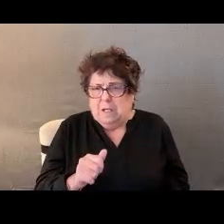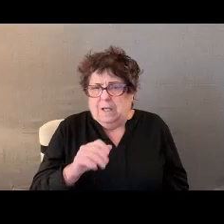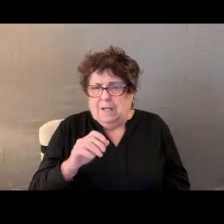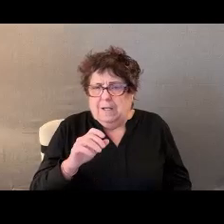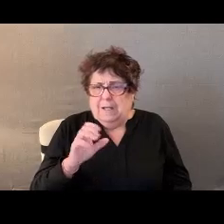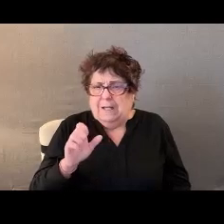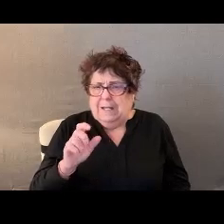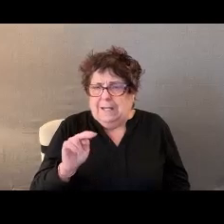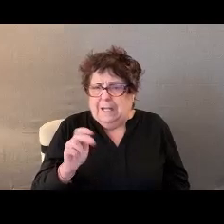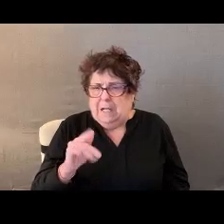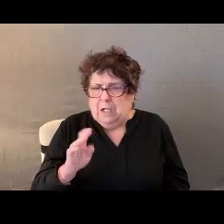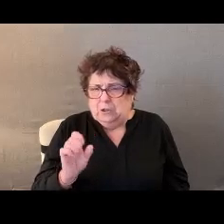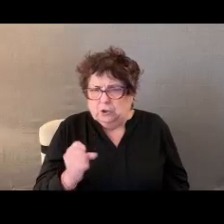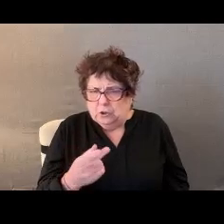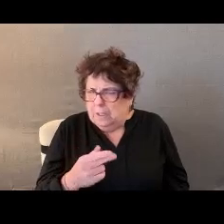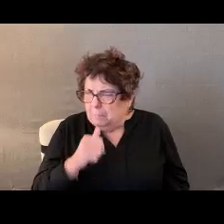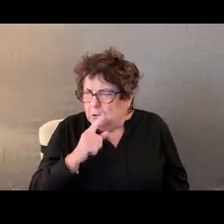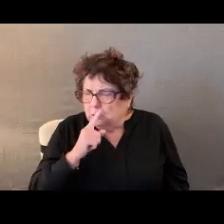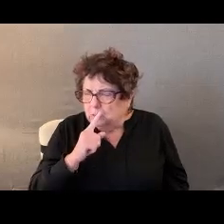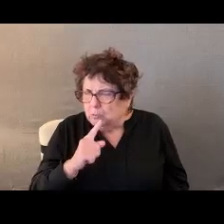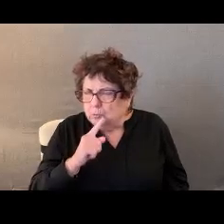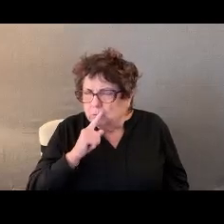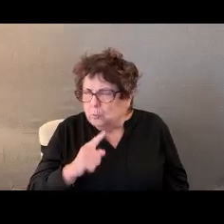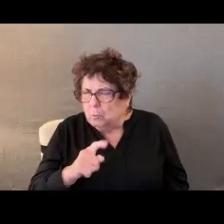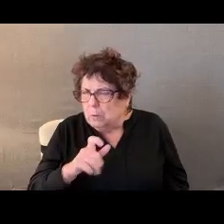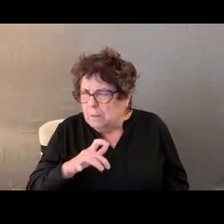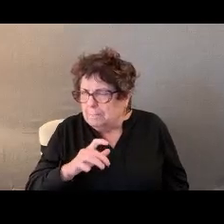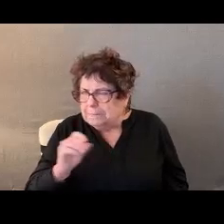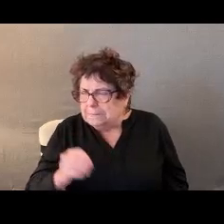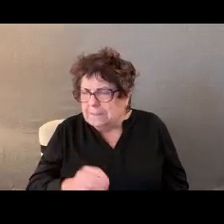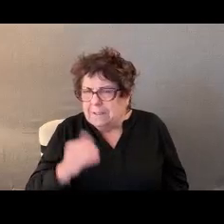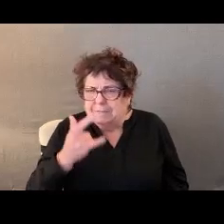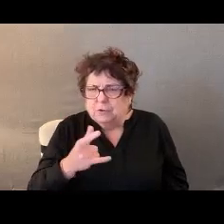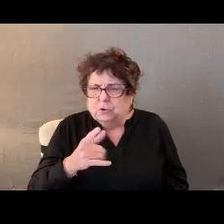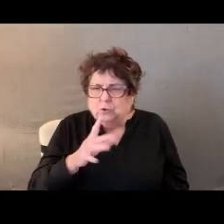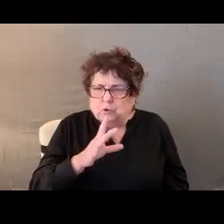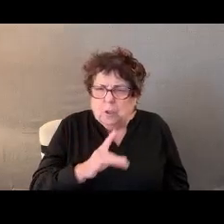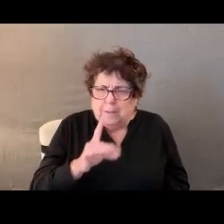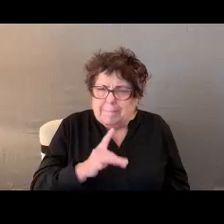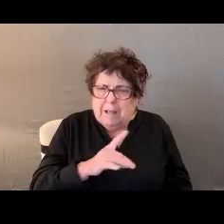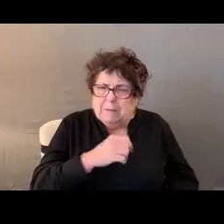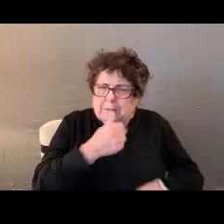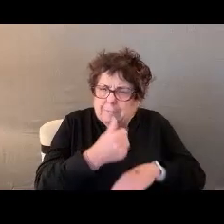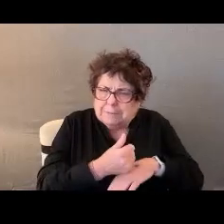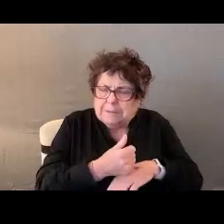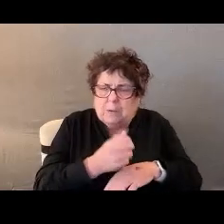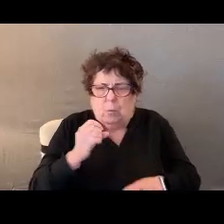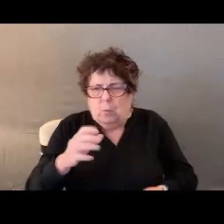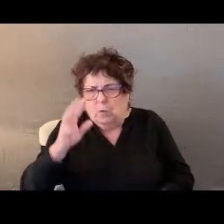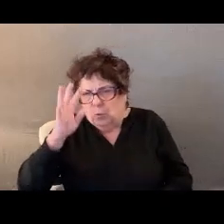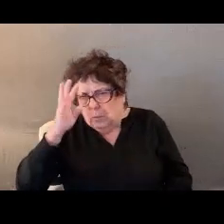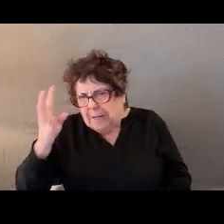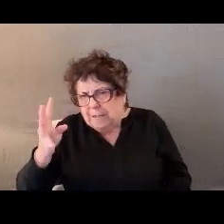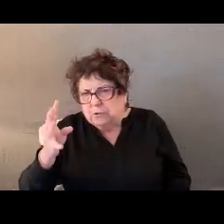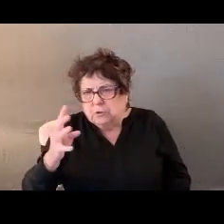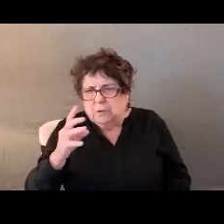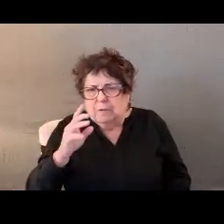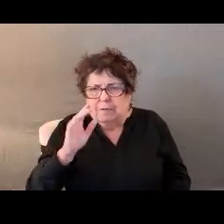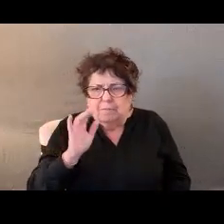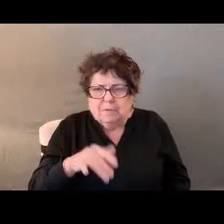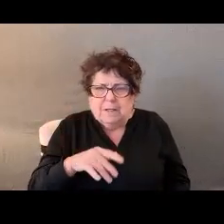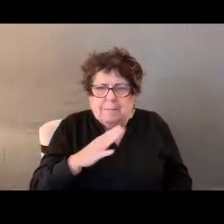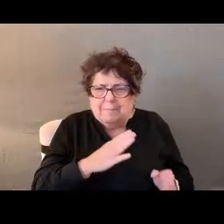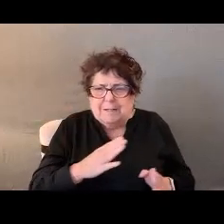if she was referring about the implementation or the creation of the plan from the Department of